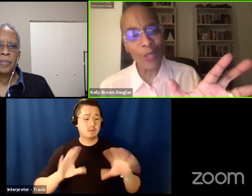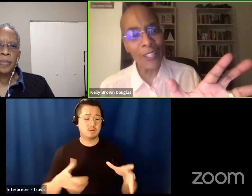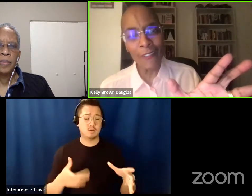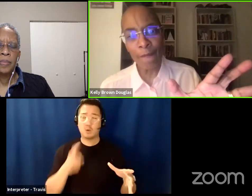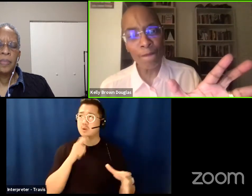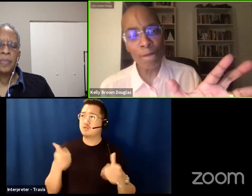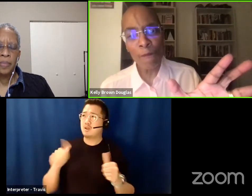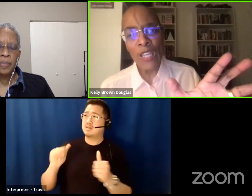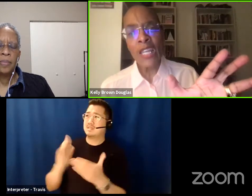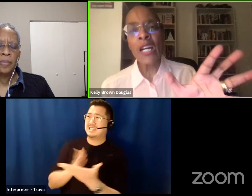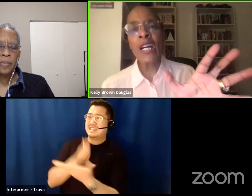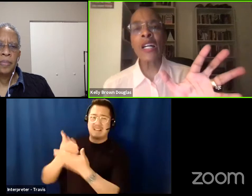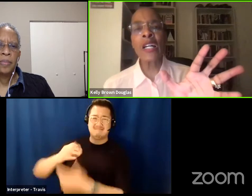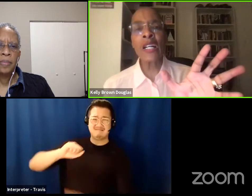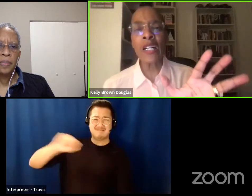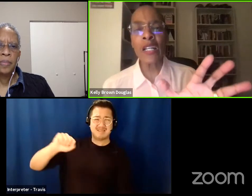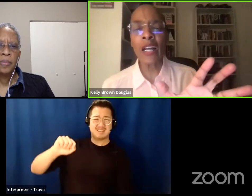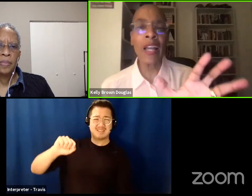people, right?